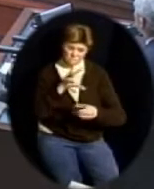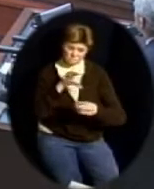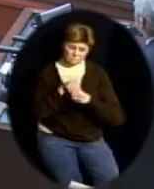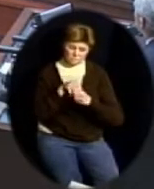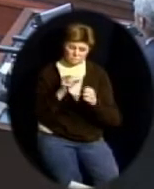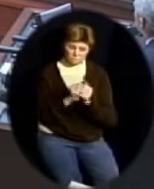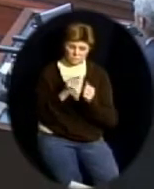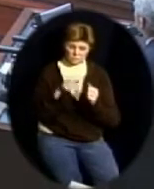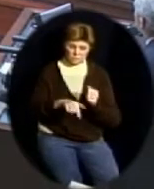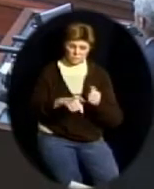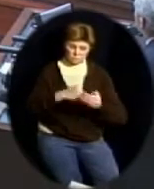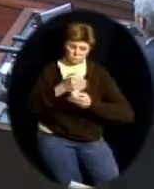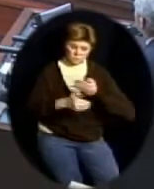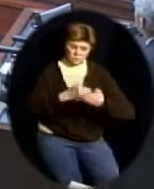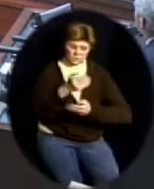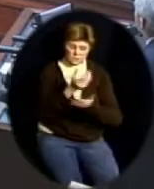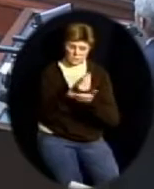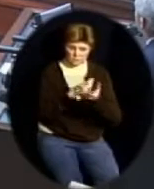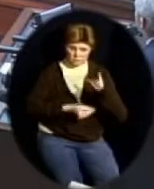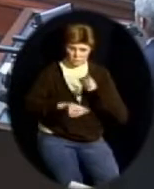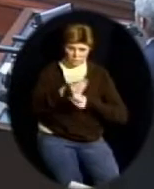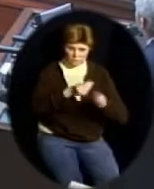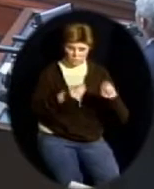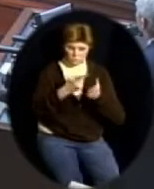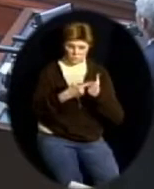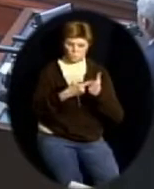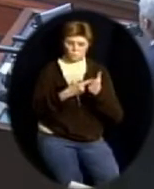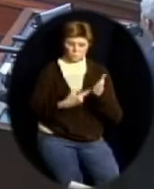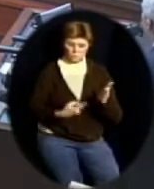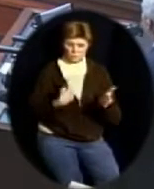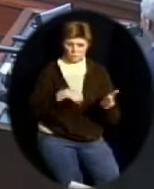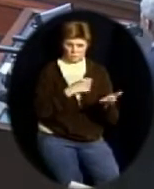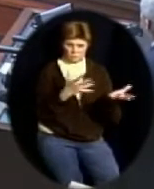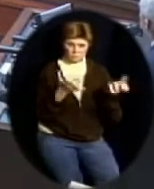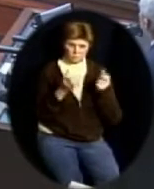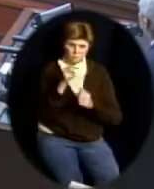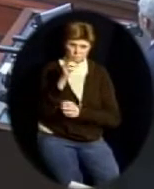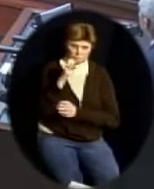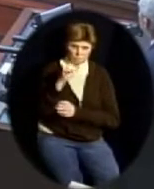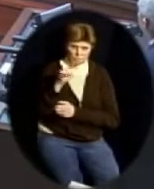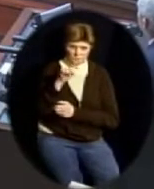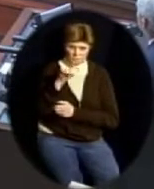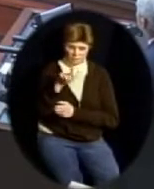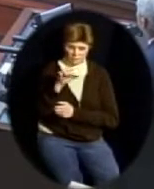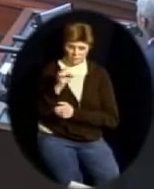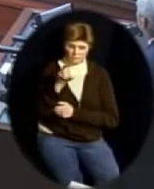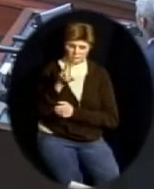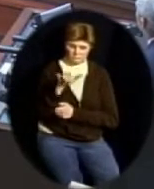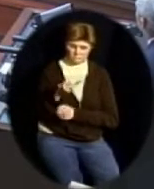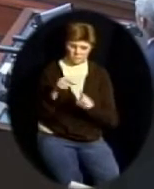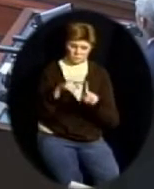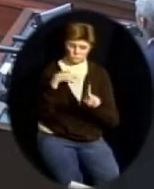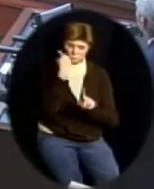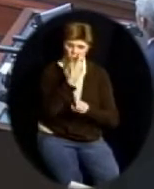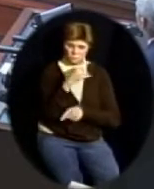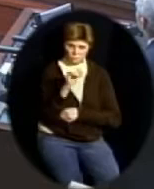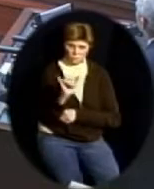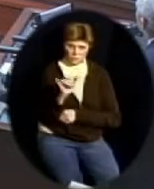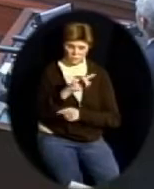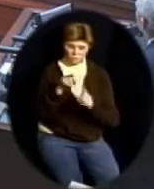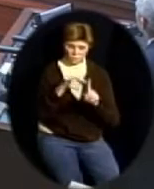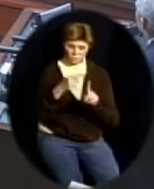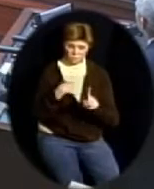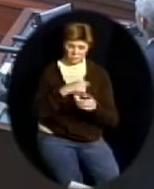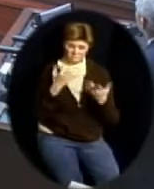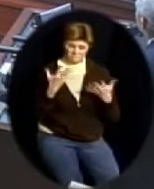do we as a board want the mill levy to look like once we have completed our bond offering, and I'll say potential bond